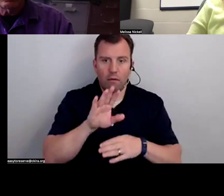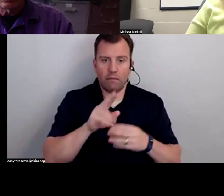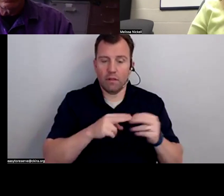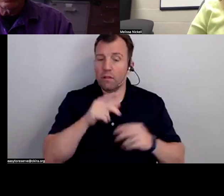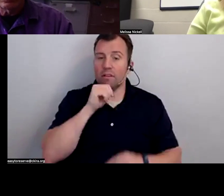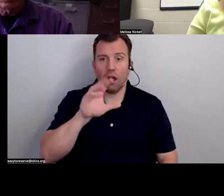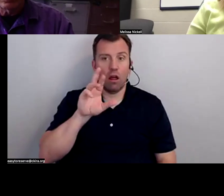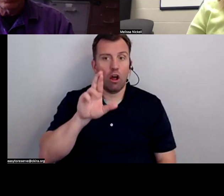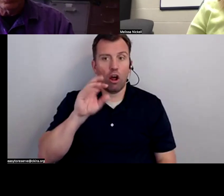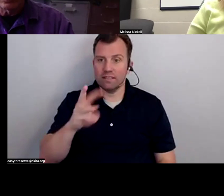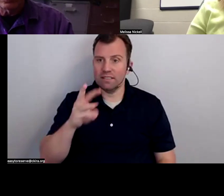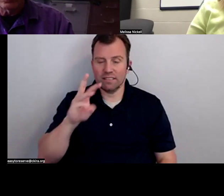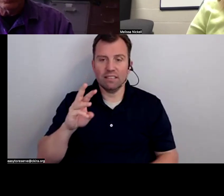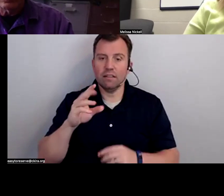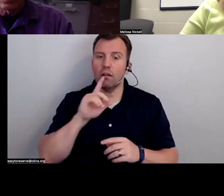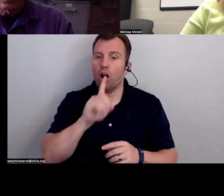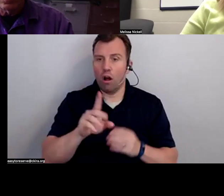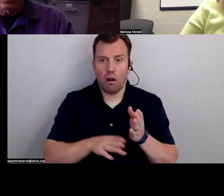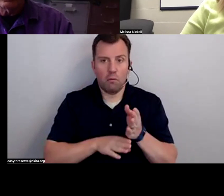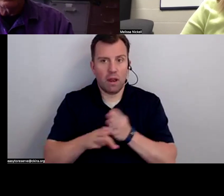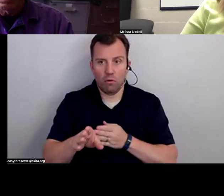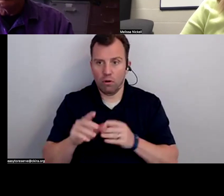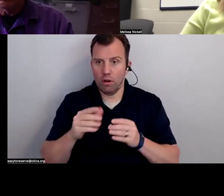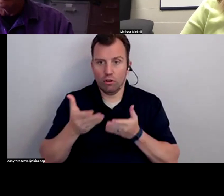R16 eligible institutions are minority serving.